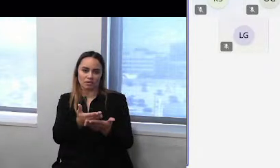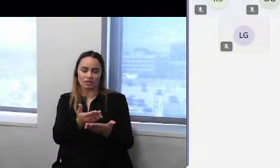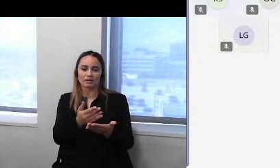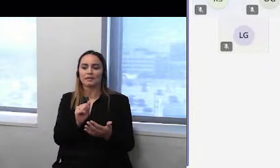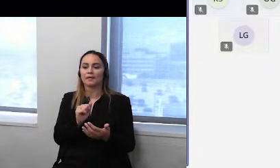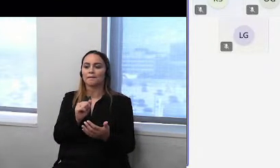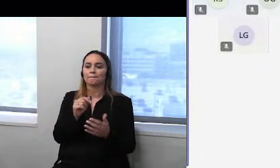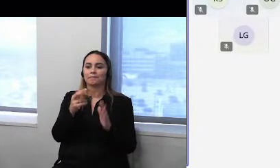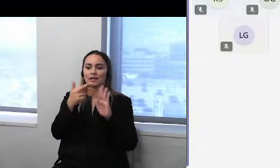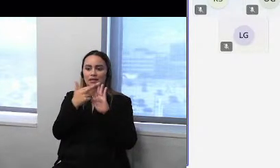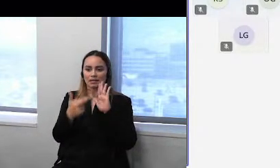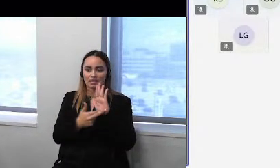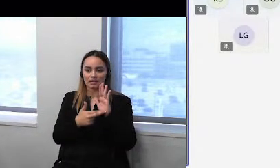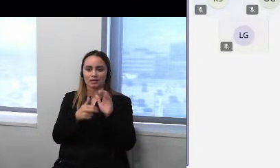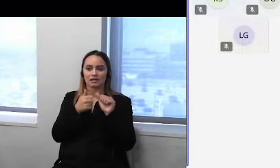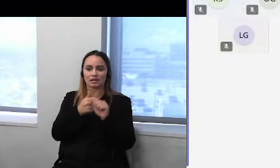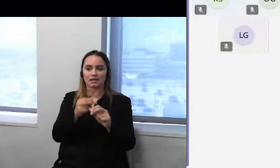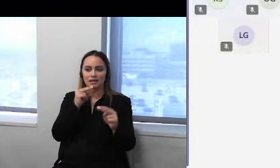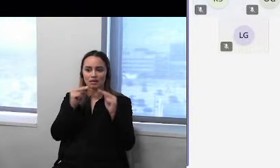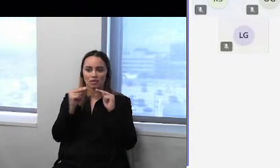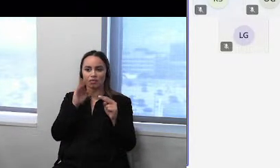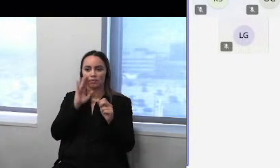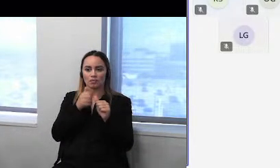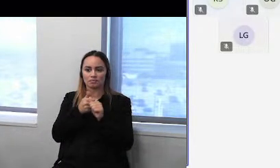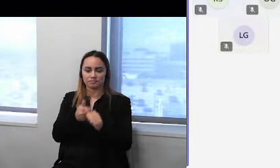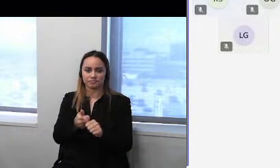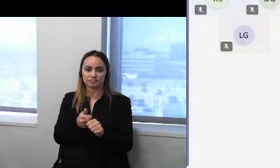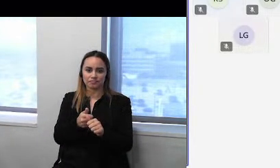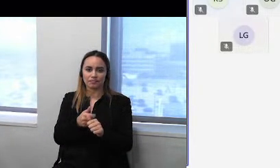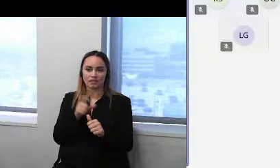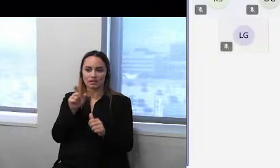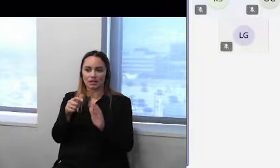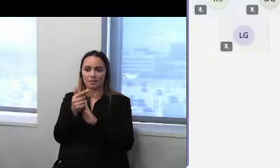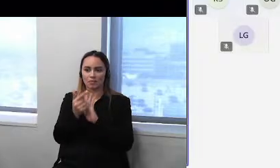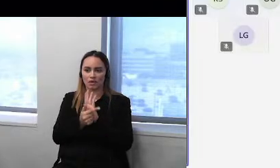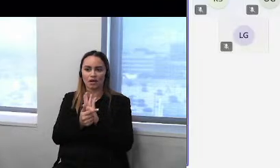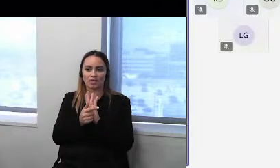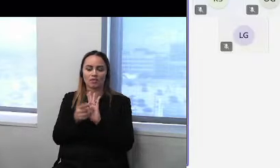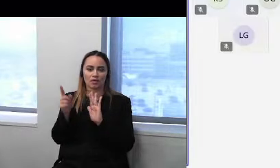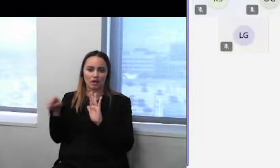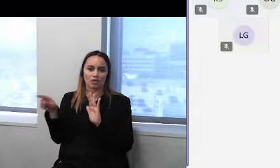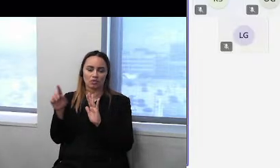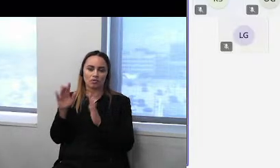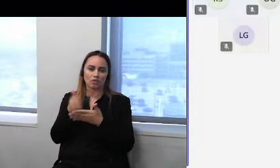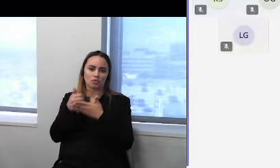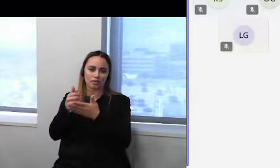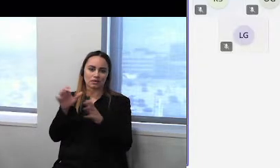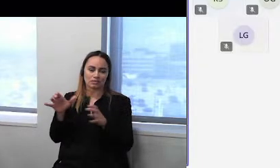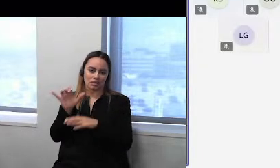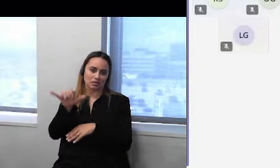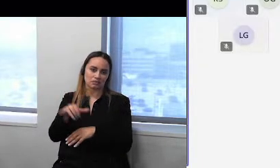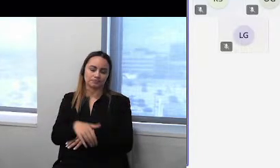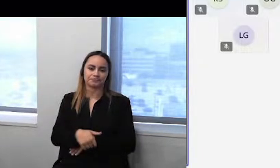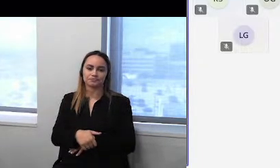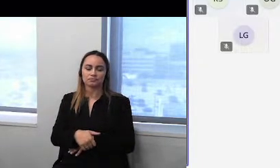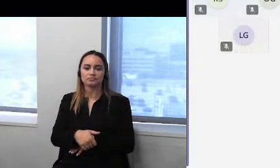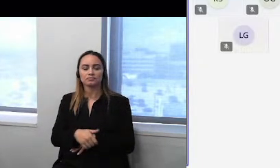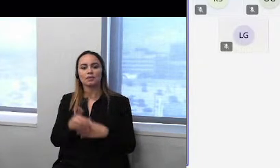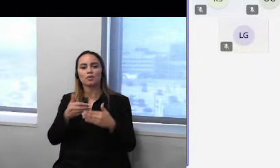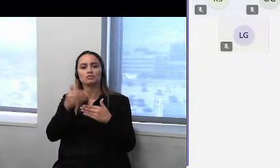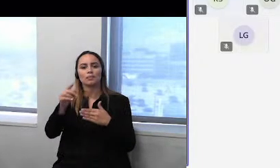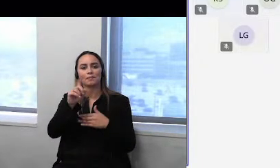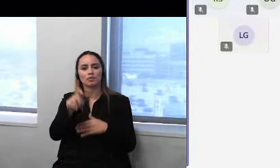provision in statutes or rule what it is that he's following. He's got lawyers that help him do that. Next question, please. Are you familiar